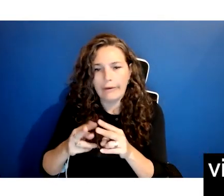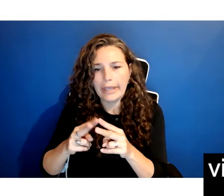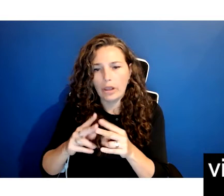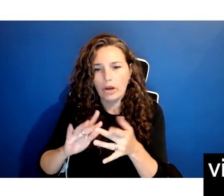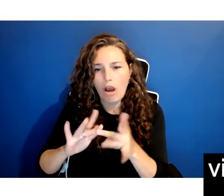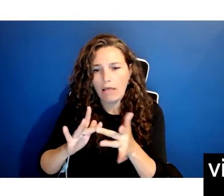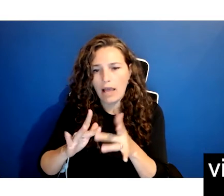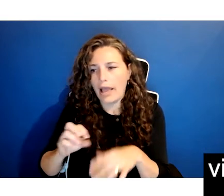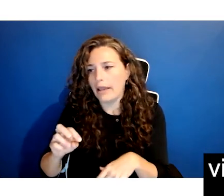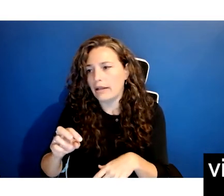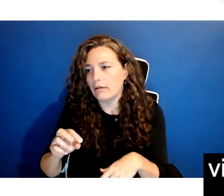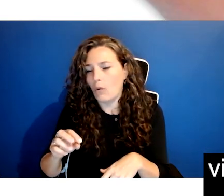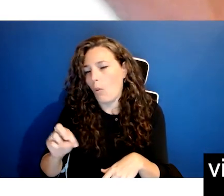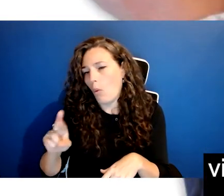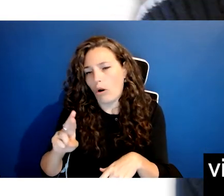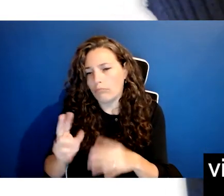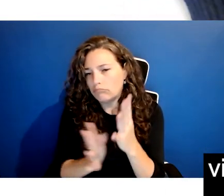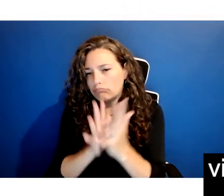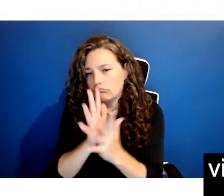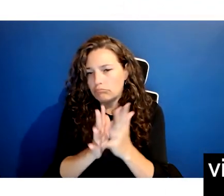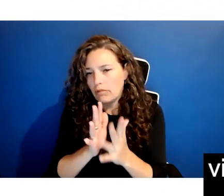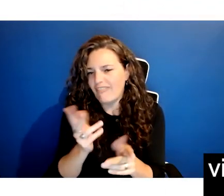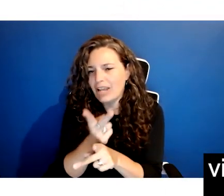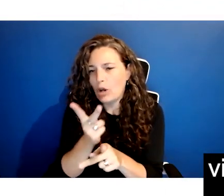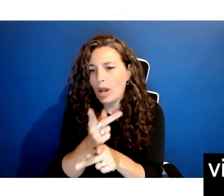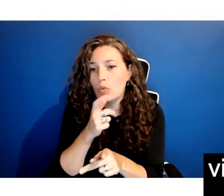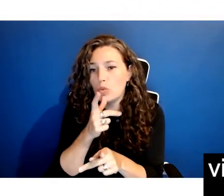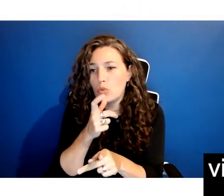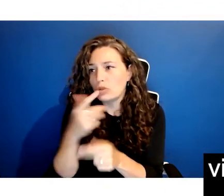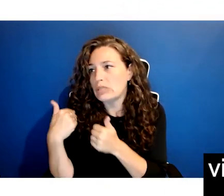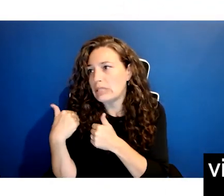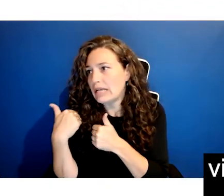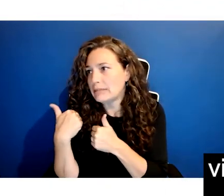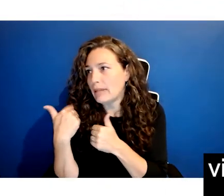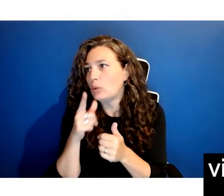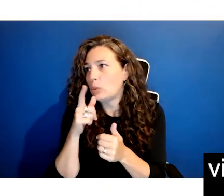person to figure out who can do what and who will be backups.